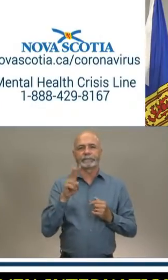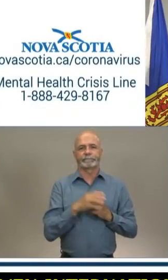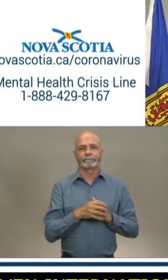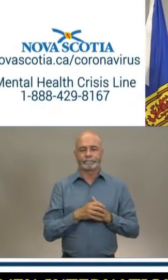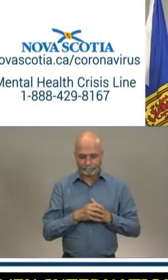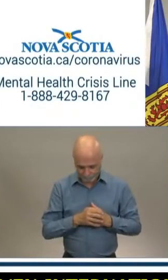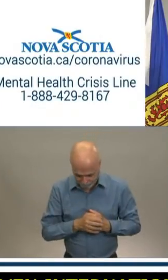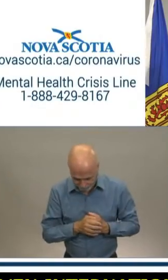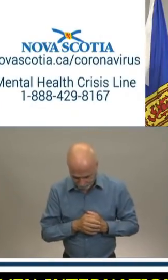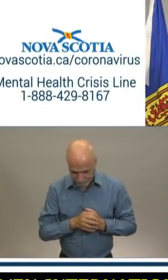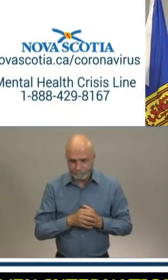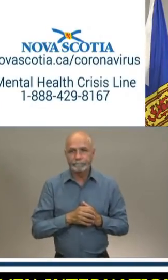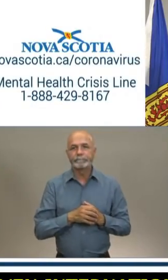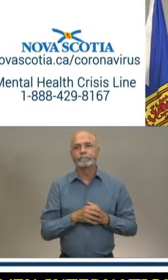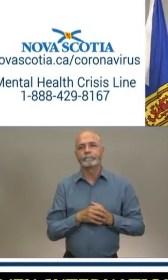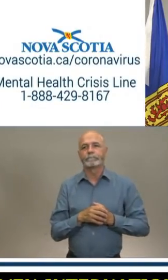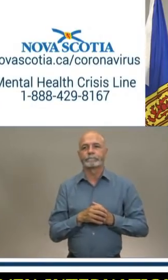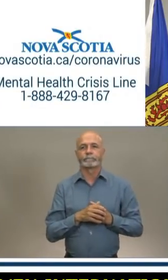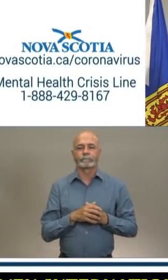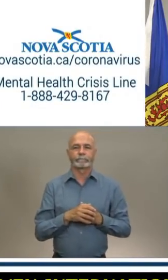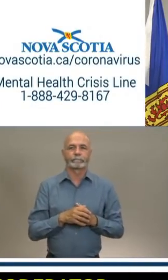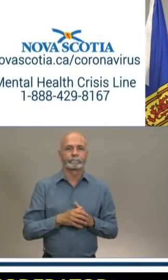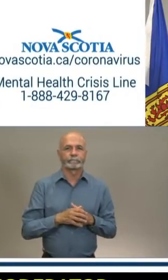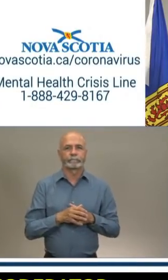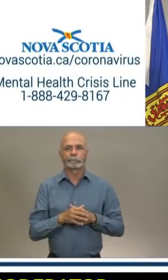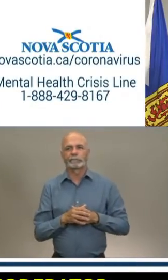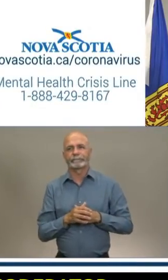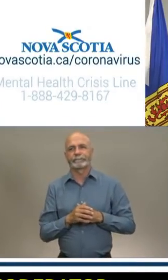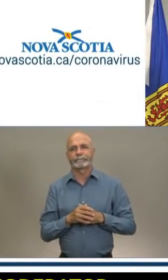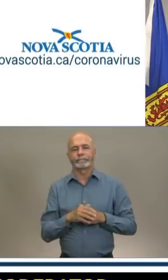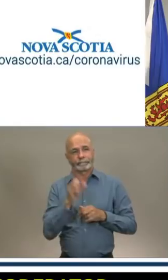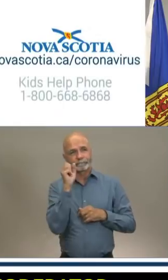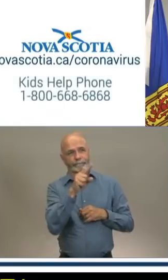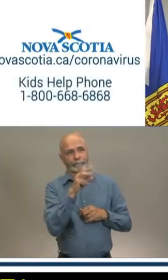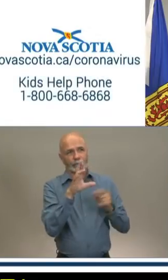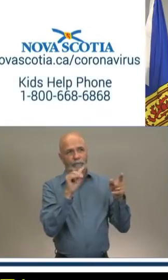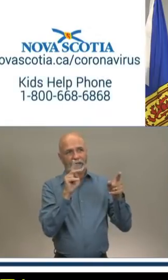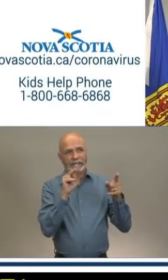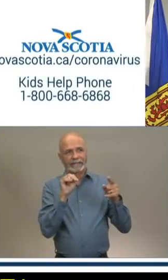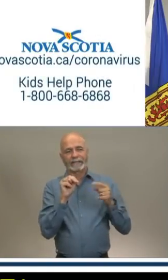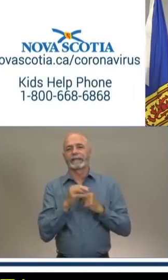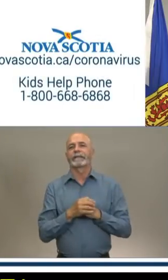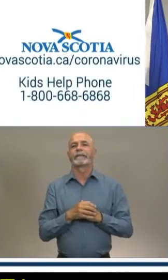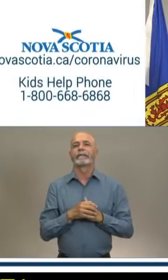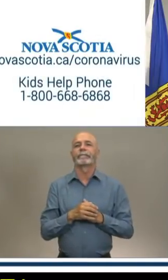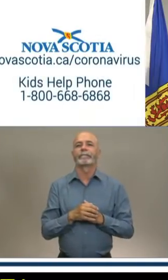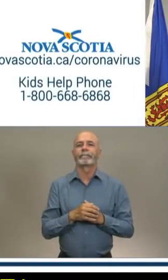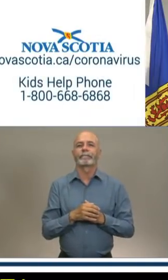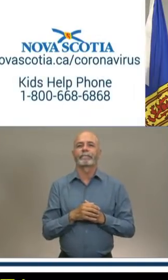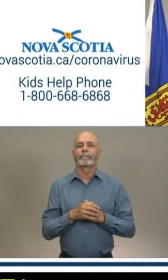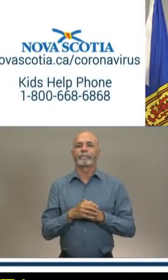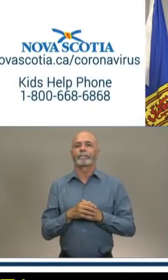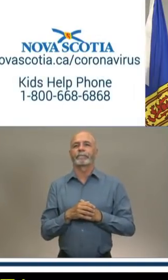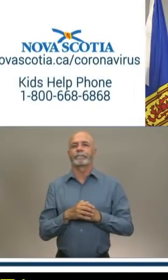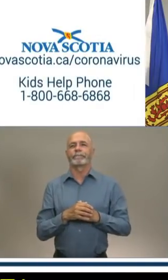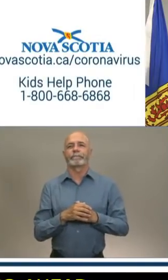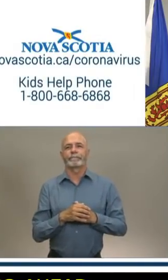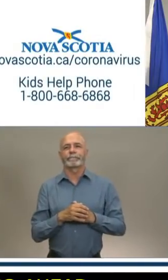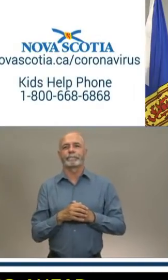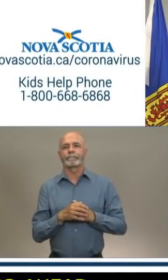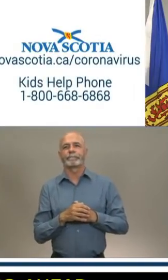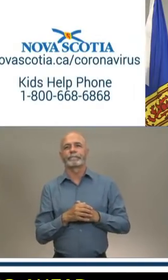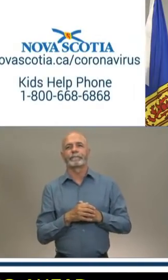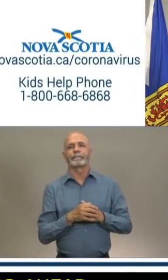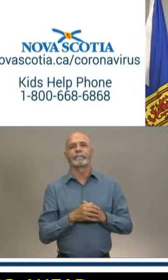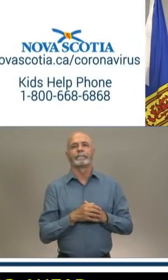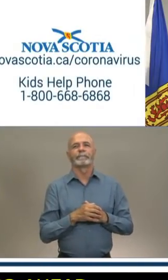Natasha. Thank you. Premier, just wanted to go back to the restrictions being used for New Brunswick travelers. When